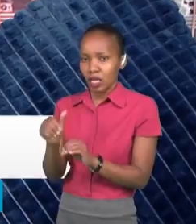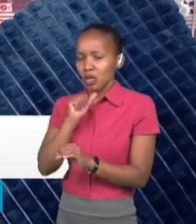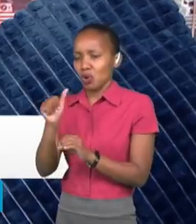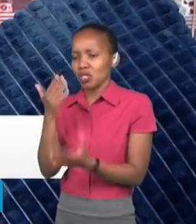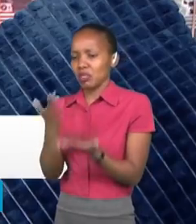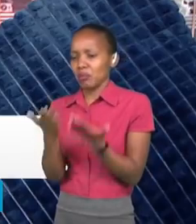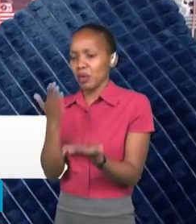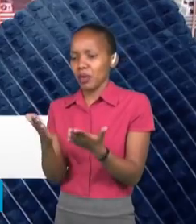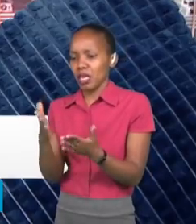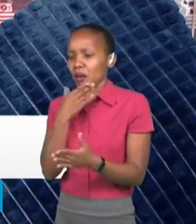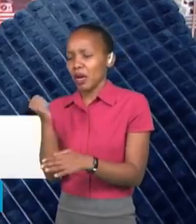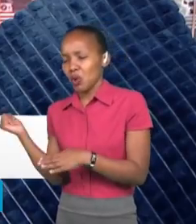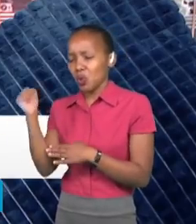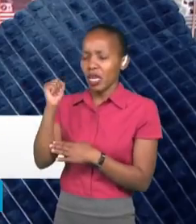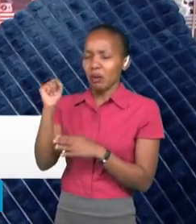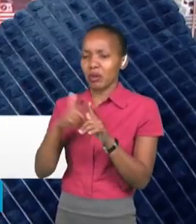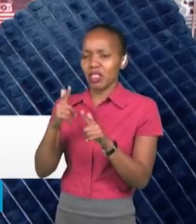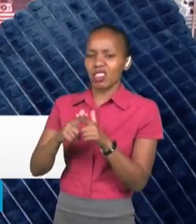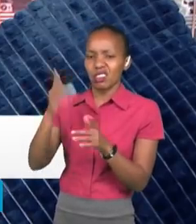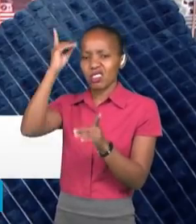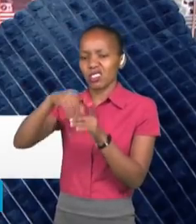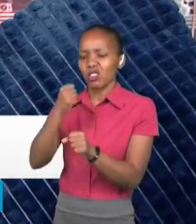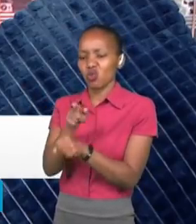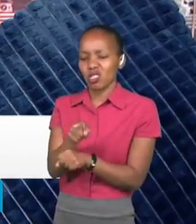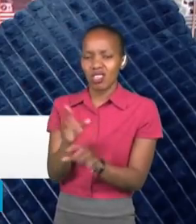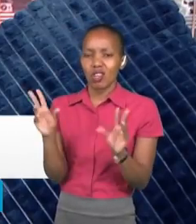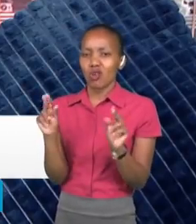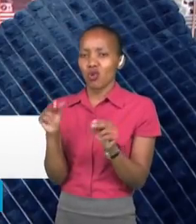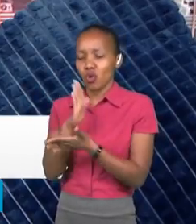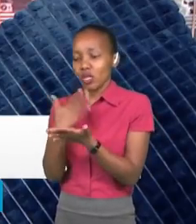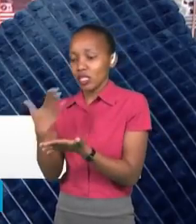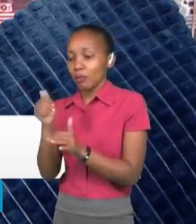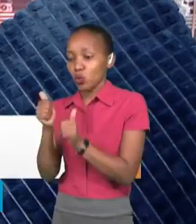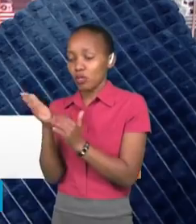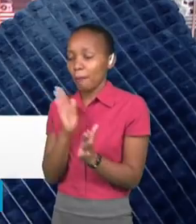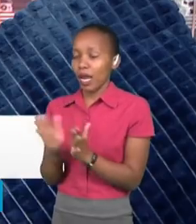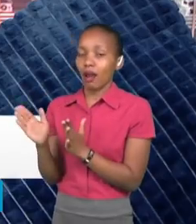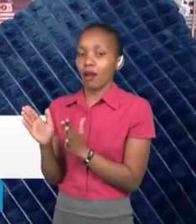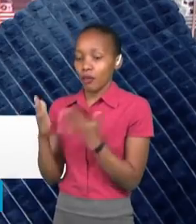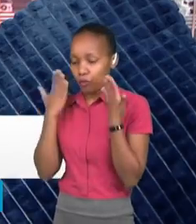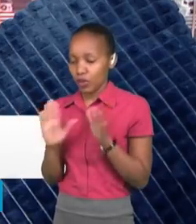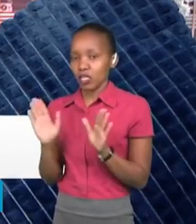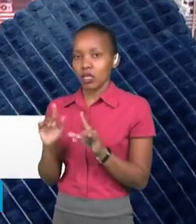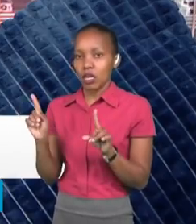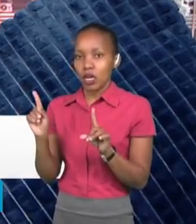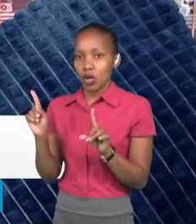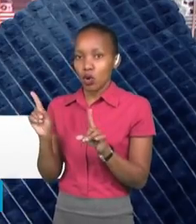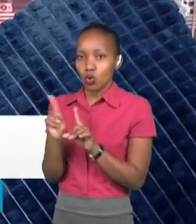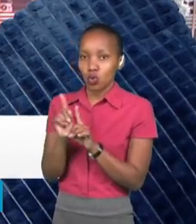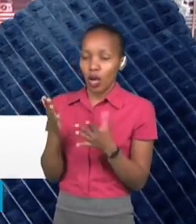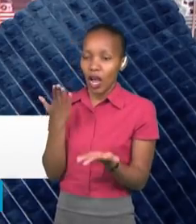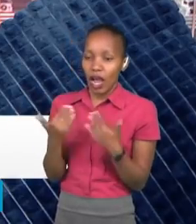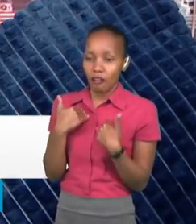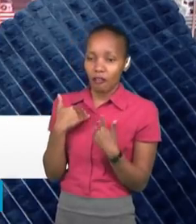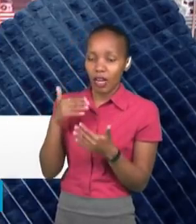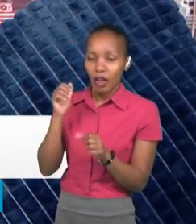up and say, you know what, I'm just going to do this. No. It's, okay, something that has actually been planned, and we have a, mm-hmm, more or less 5-10 year,